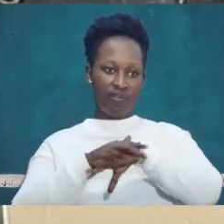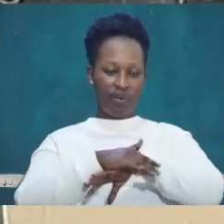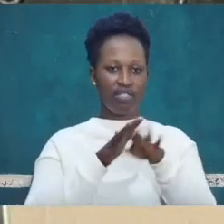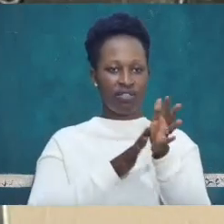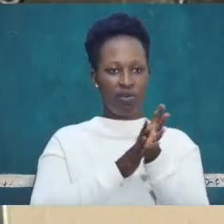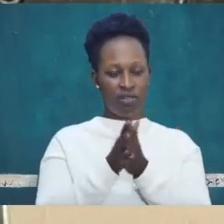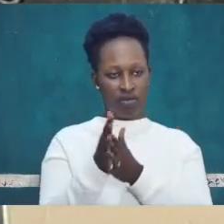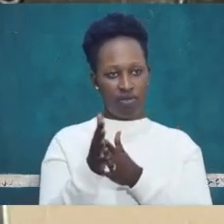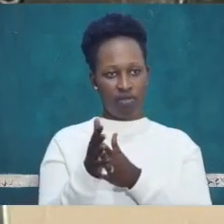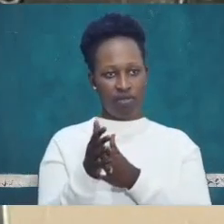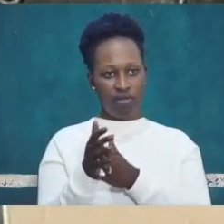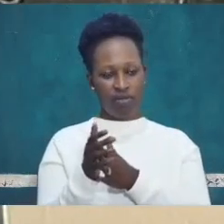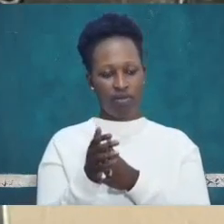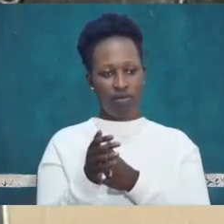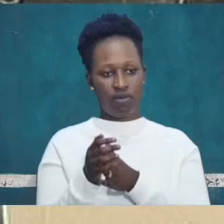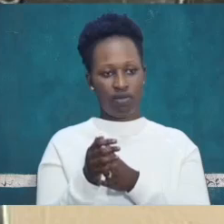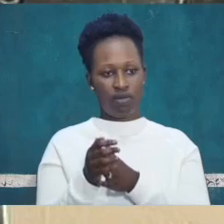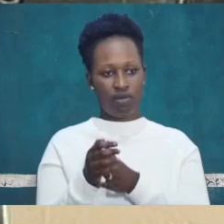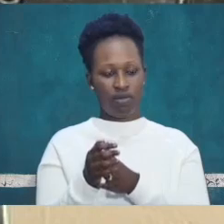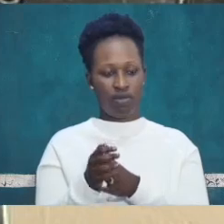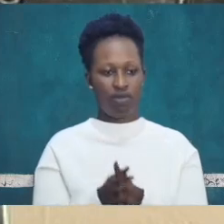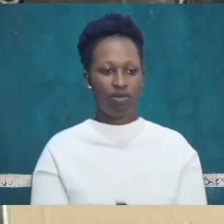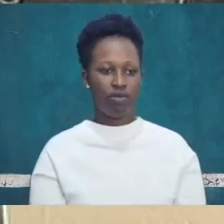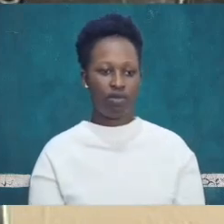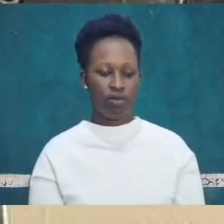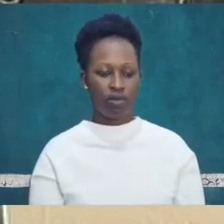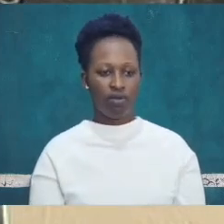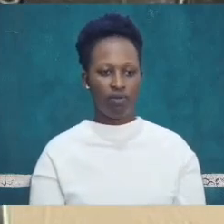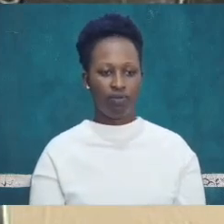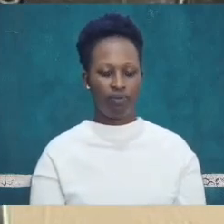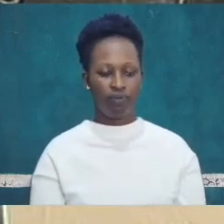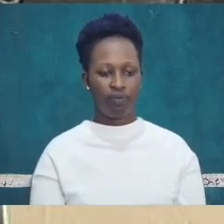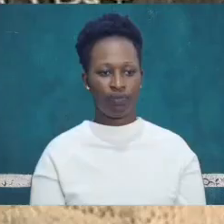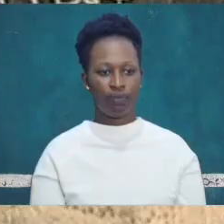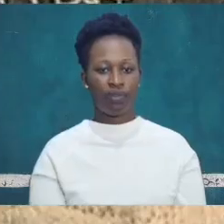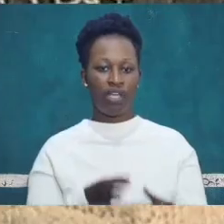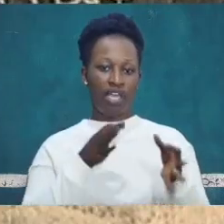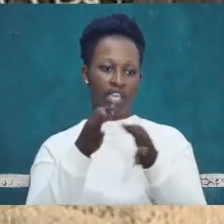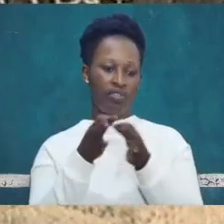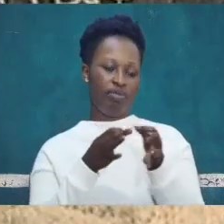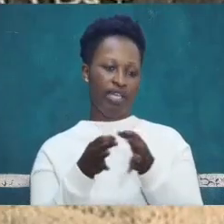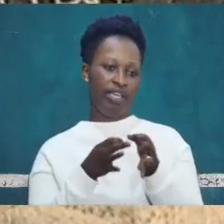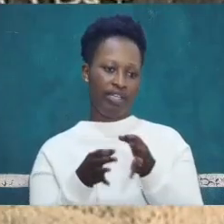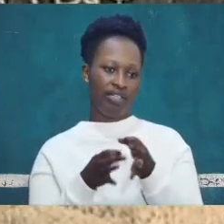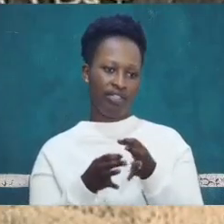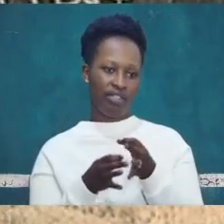consumption. And this one is, you will also explain them which I've outlined. So I